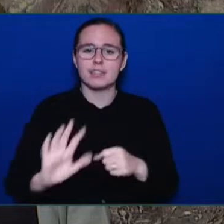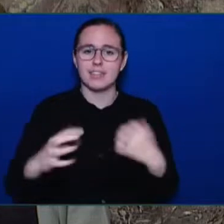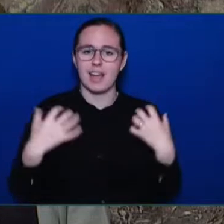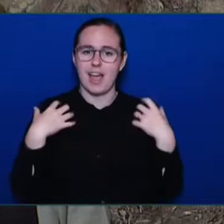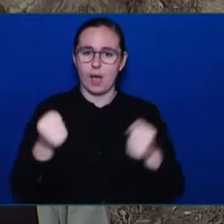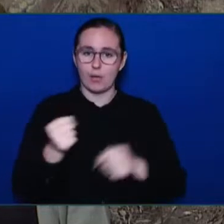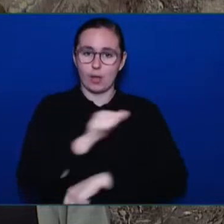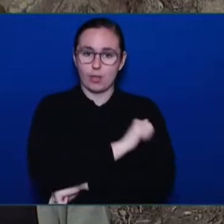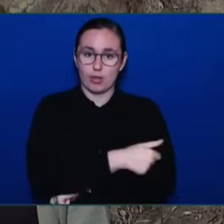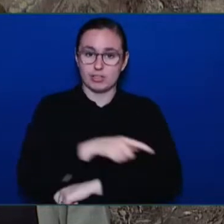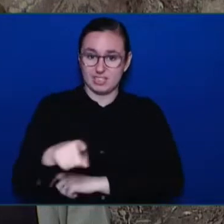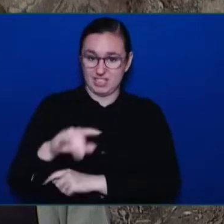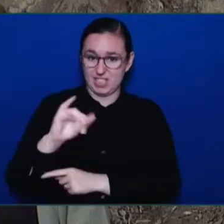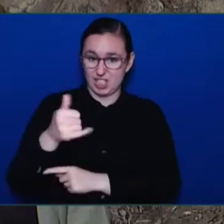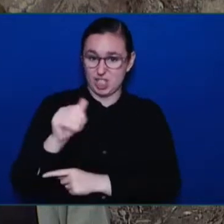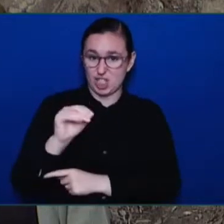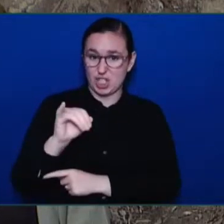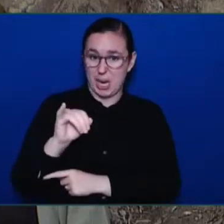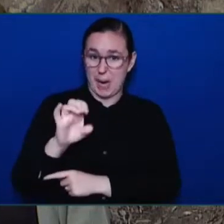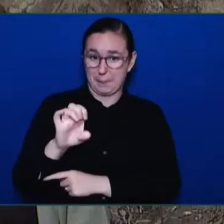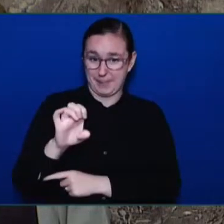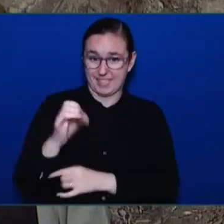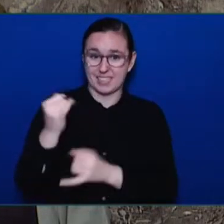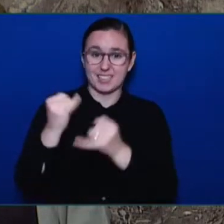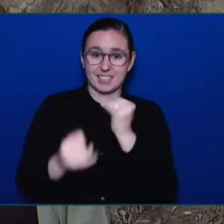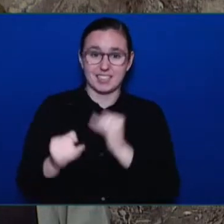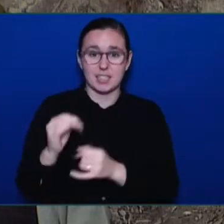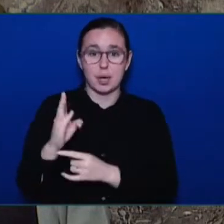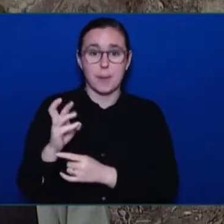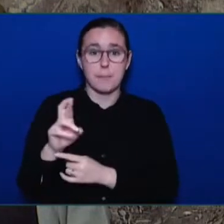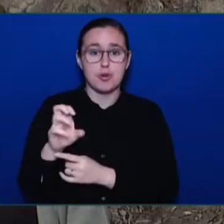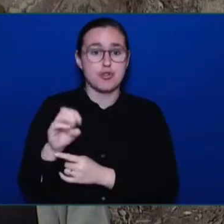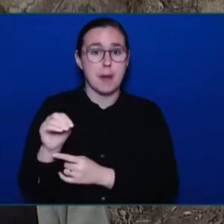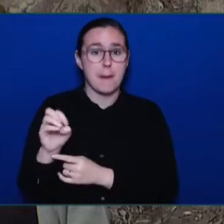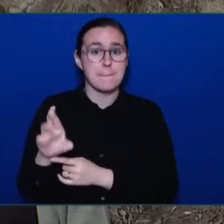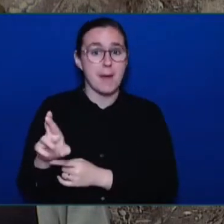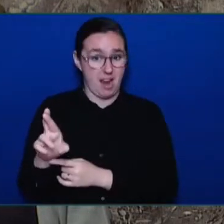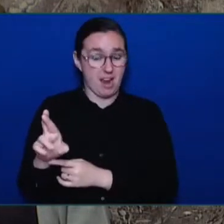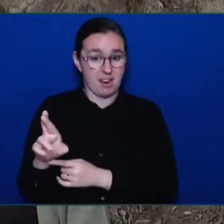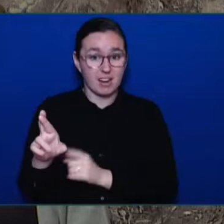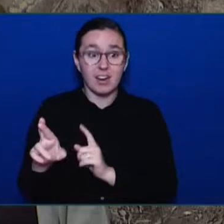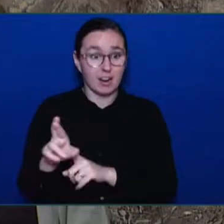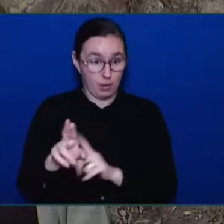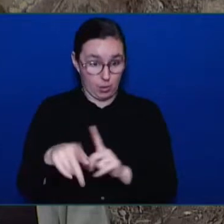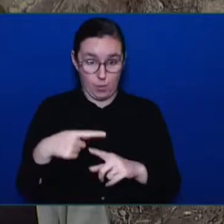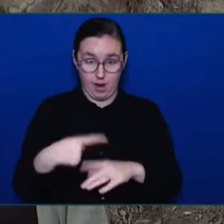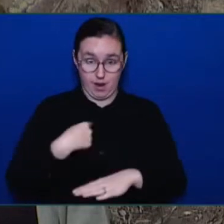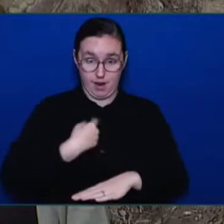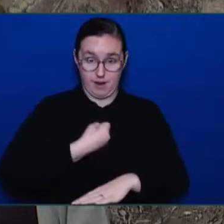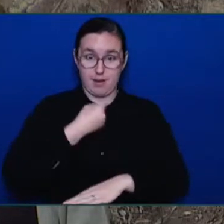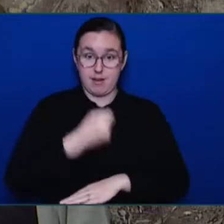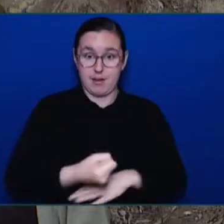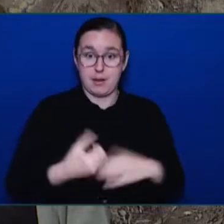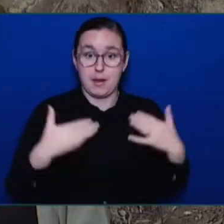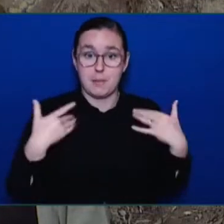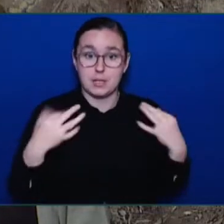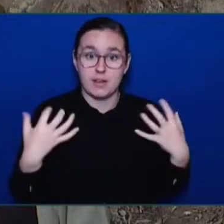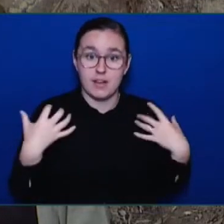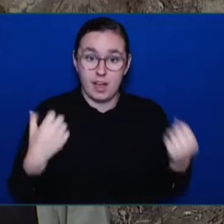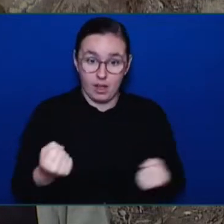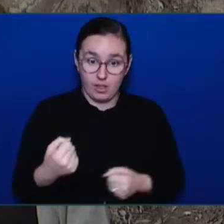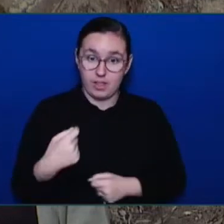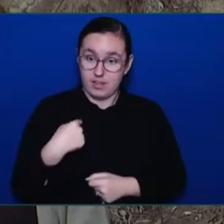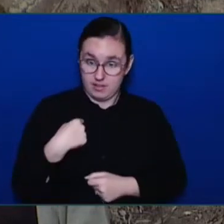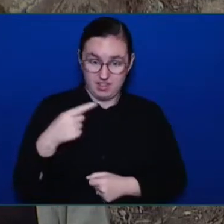It was Jamie Bremer when I was named Minister of Health. It's Jamie Bremer today. Mr. Bremer, as members of the House will know, on the opposition side,